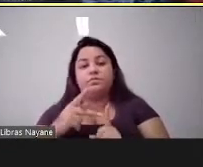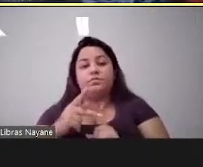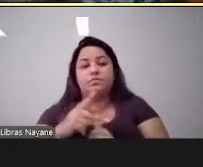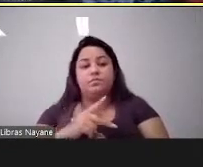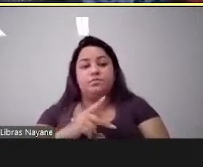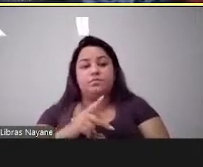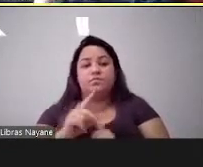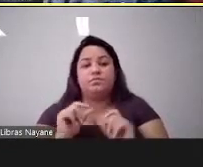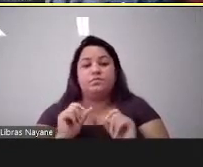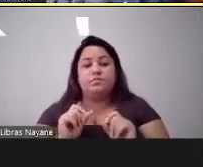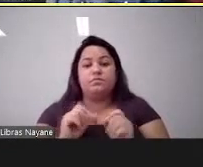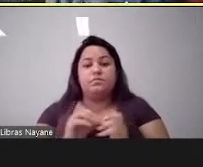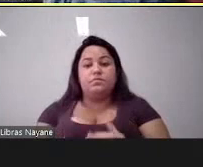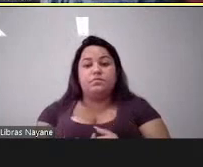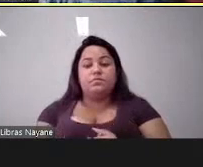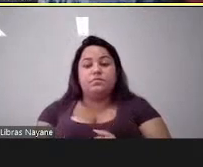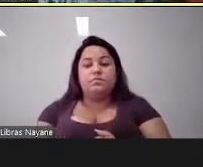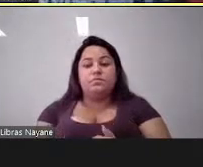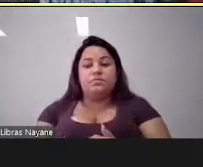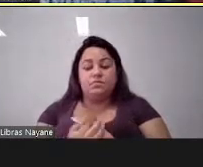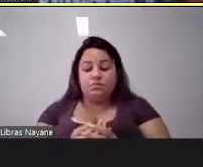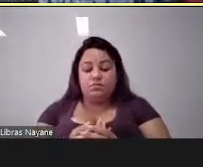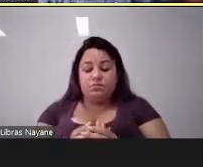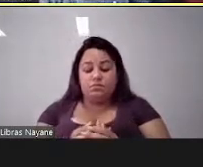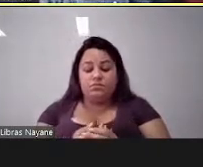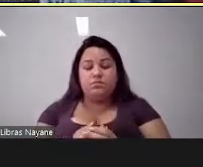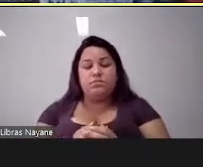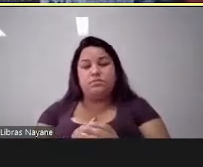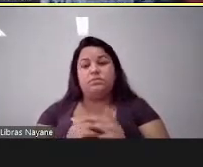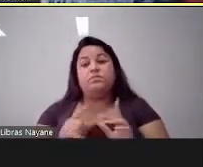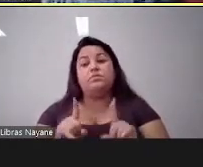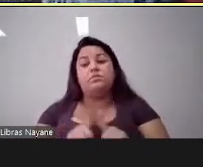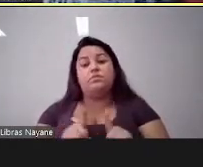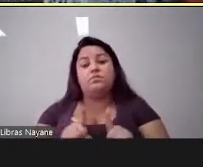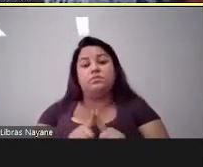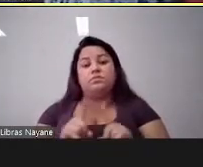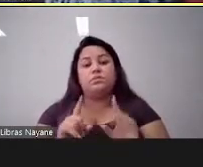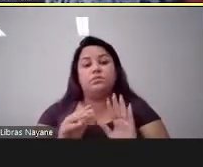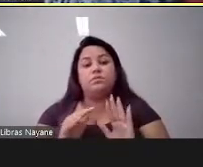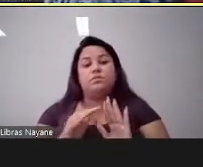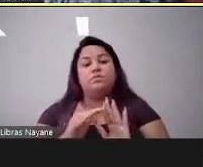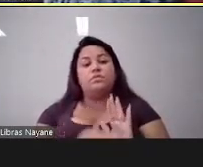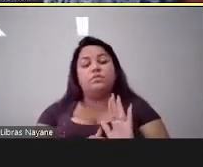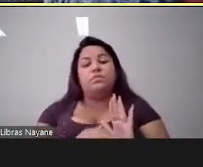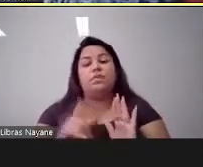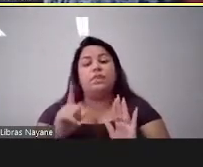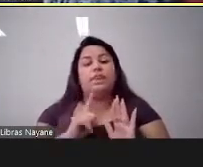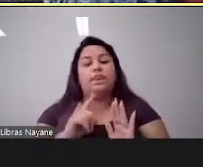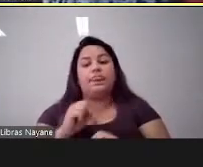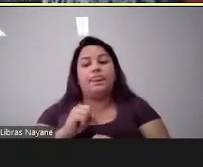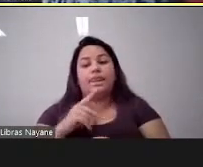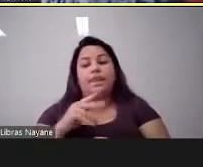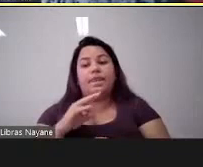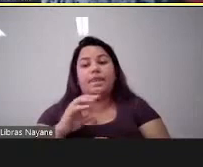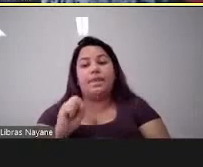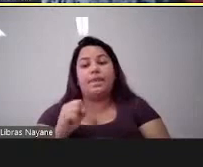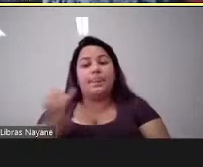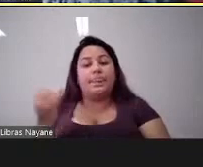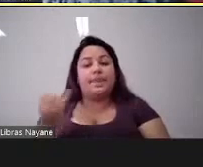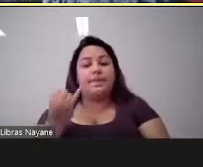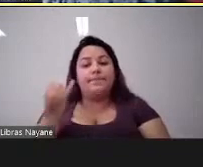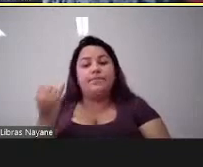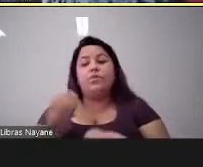So just some very basic background. As is the case in many countries,